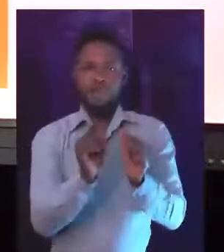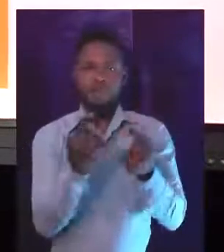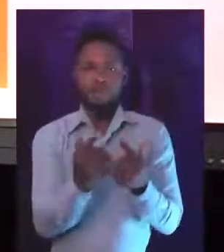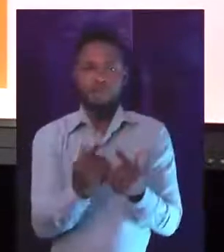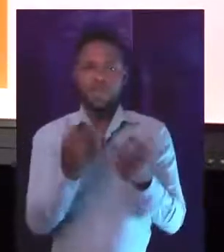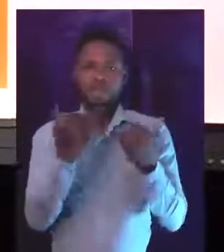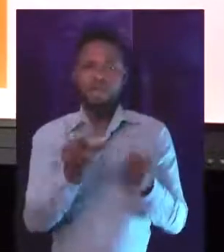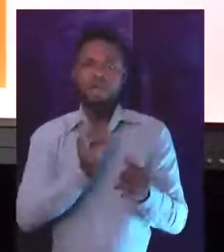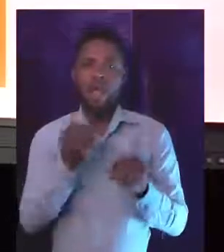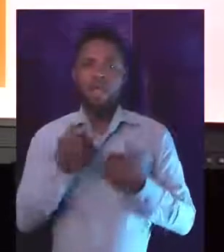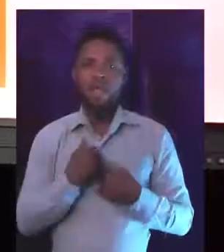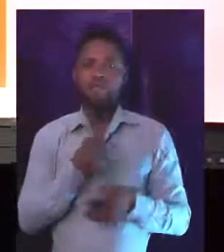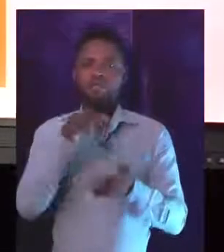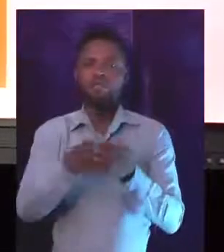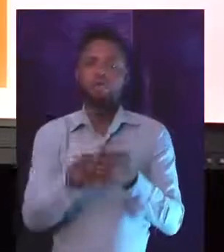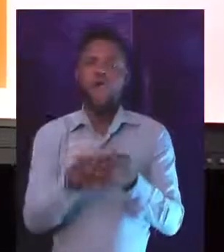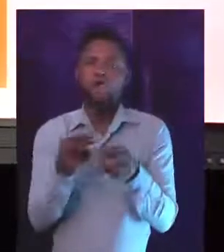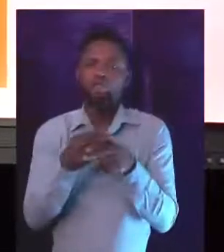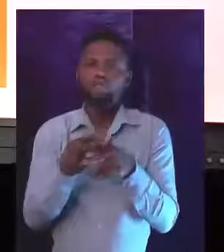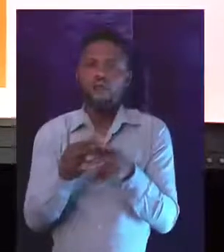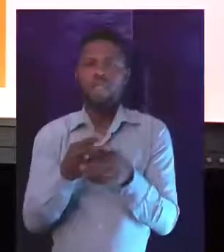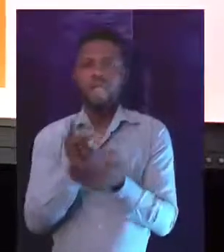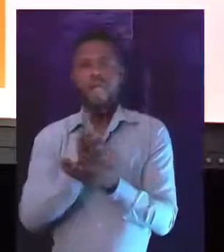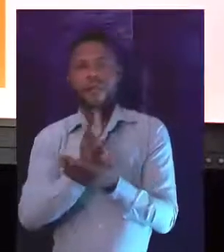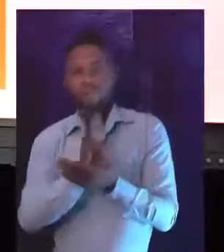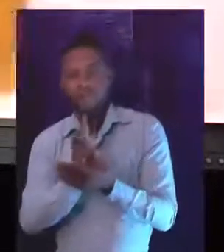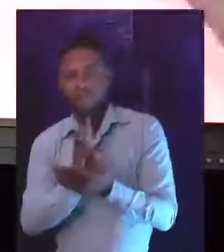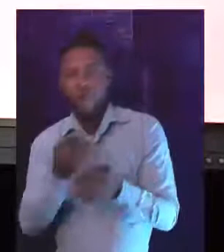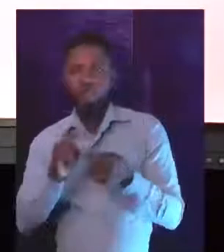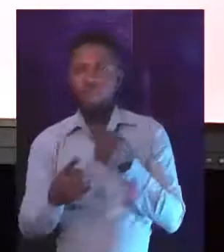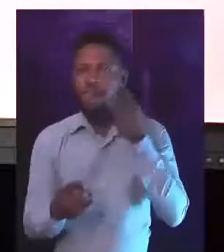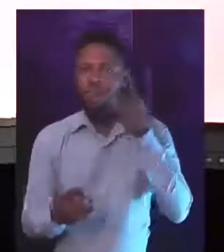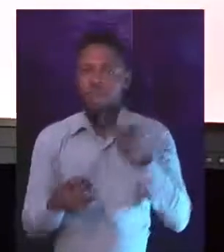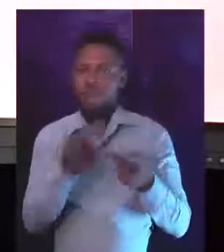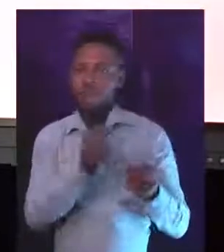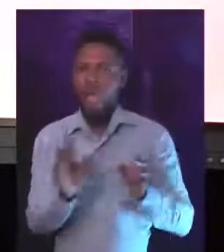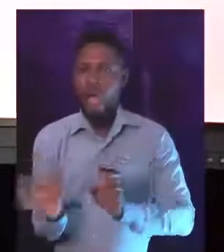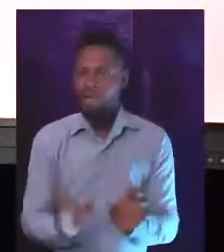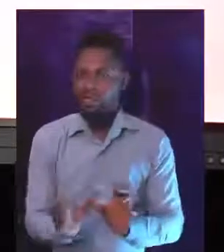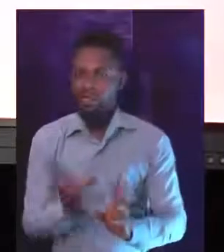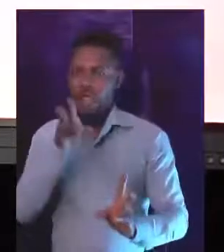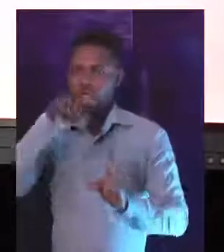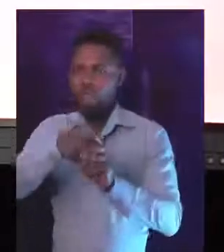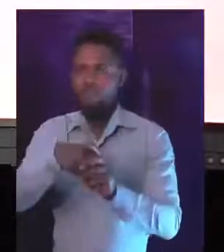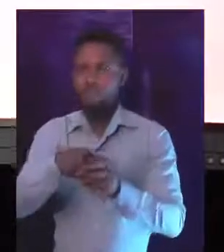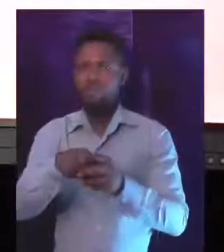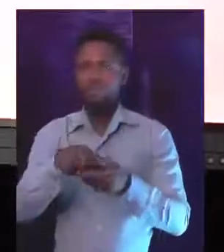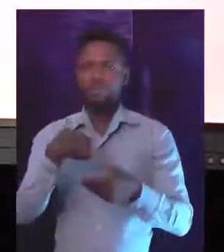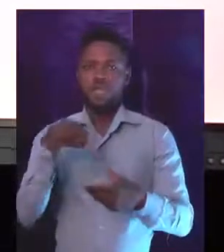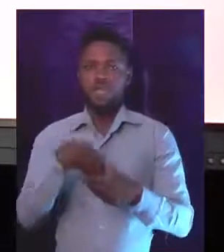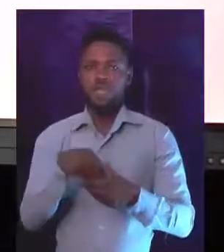under different categories. Now I have this short video to see the